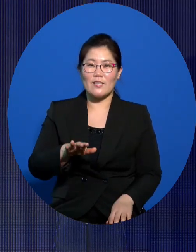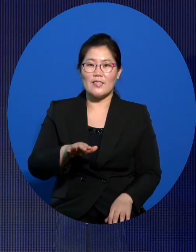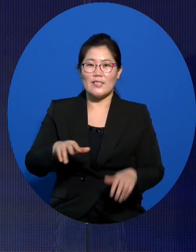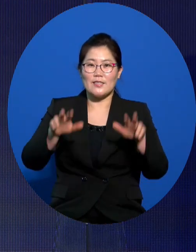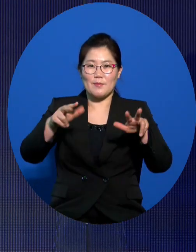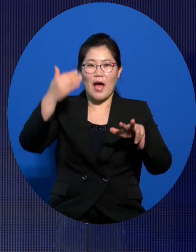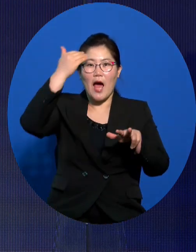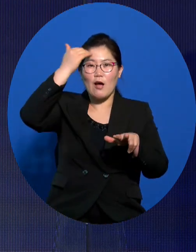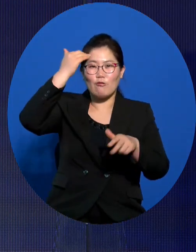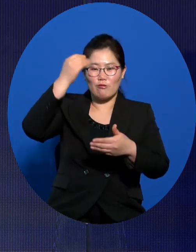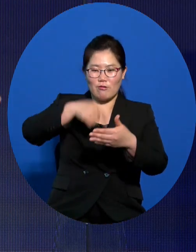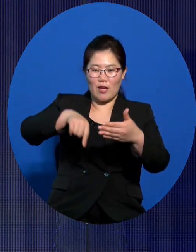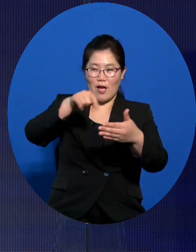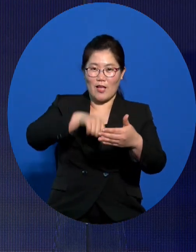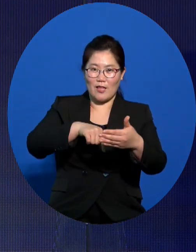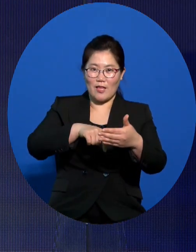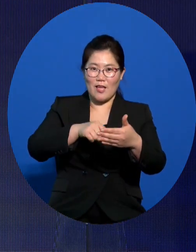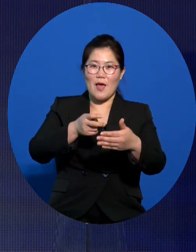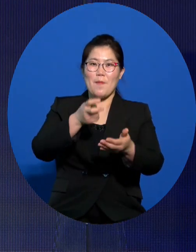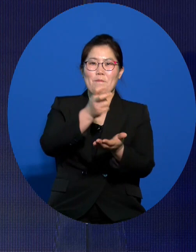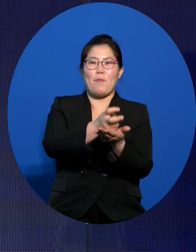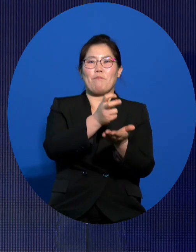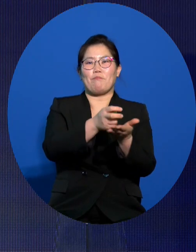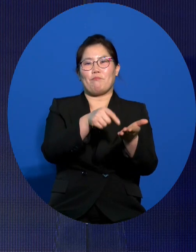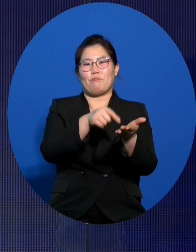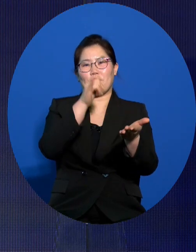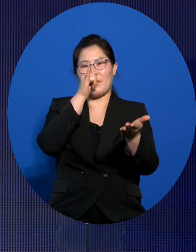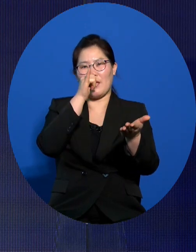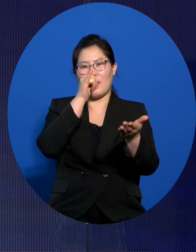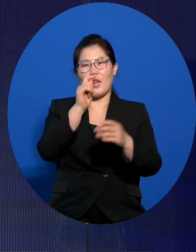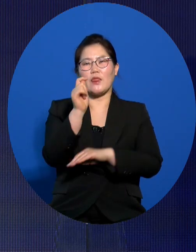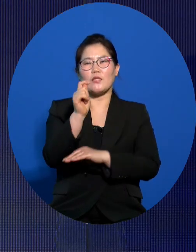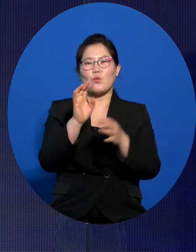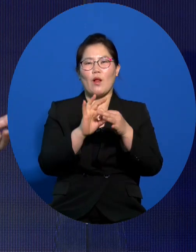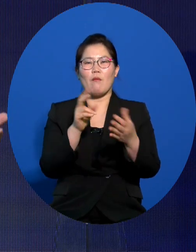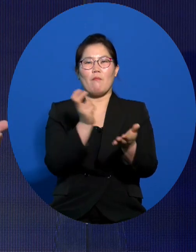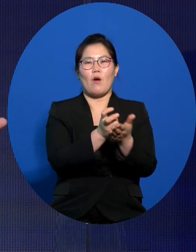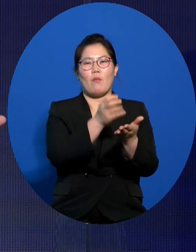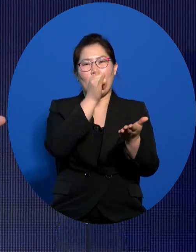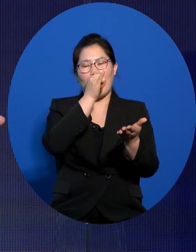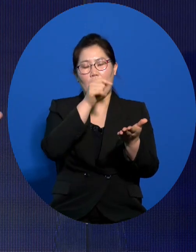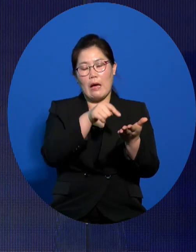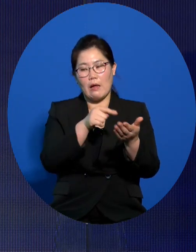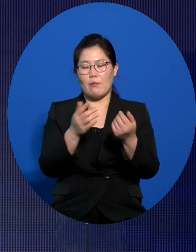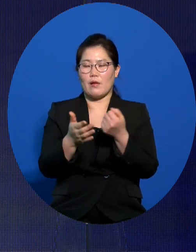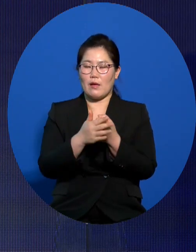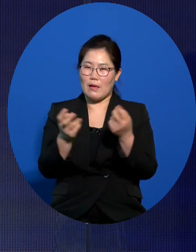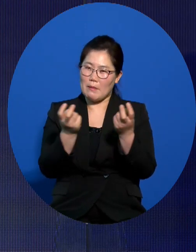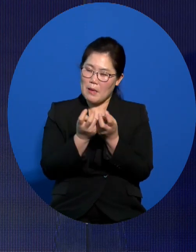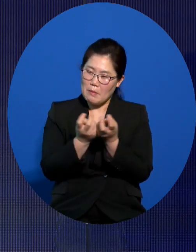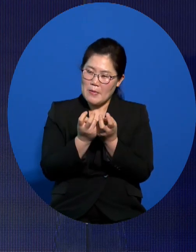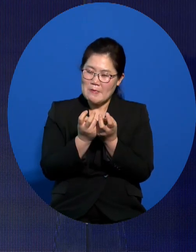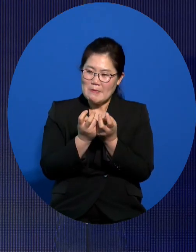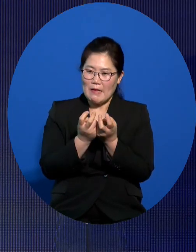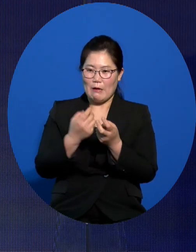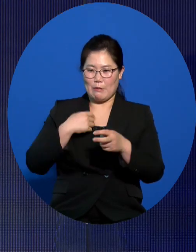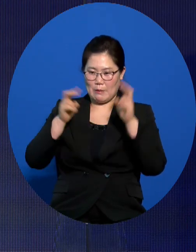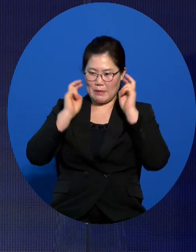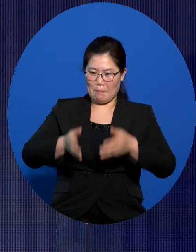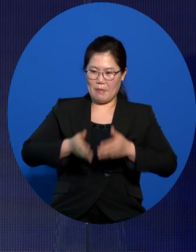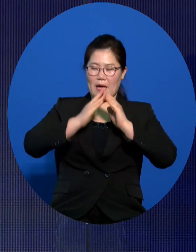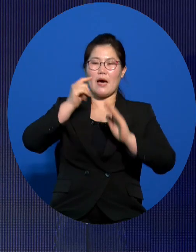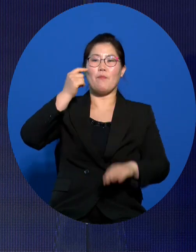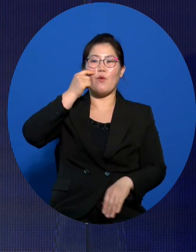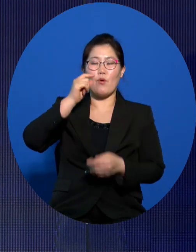work as drivers here in Korea, as taxi drivers. But because of the law, the passenger transportation